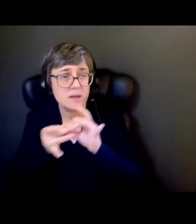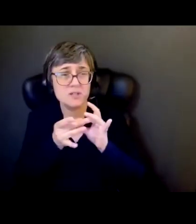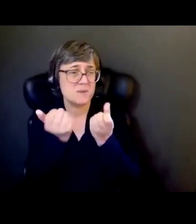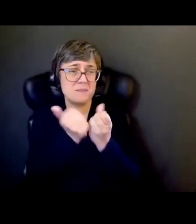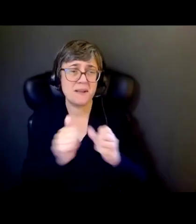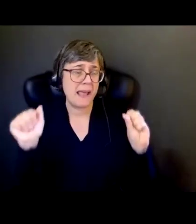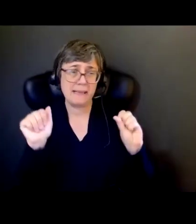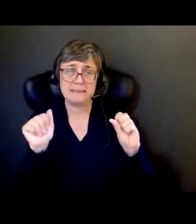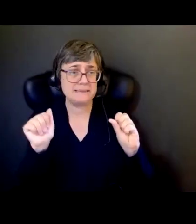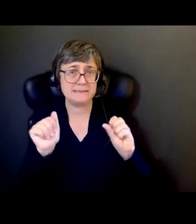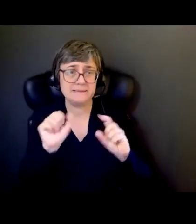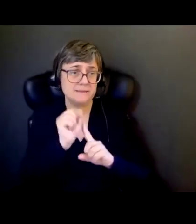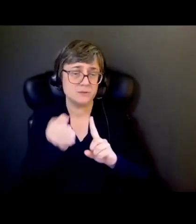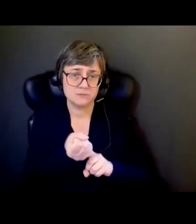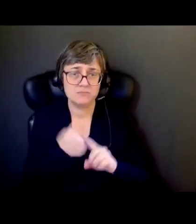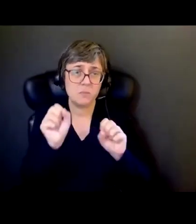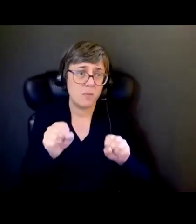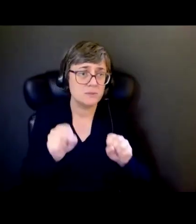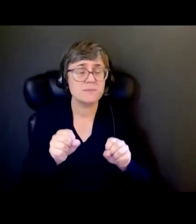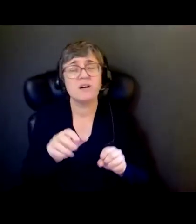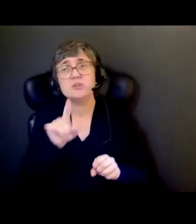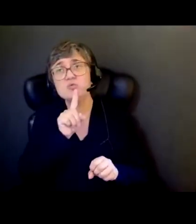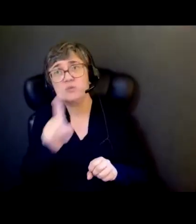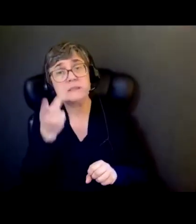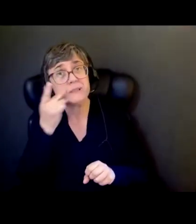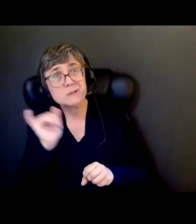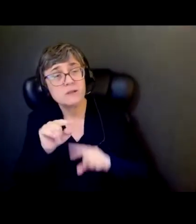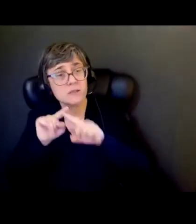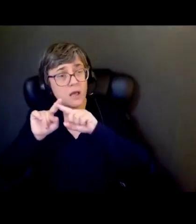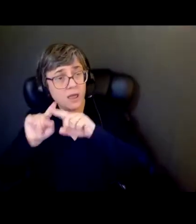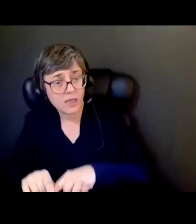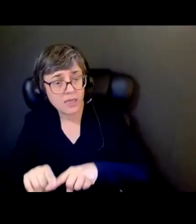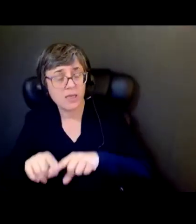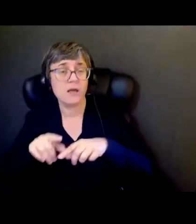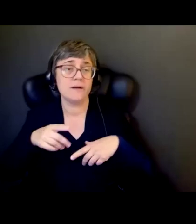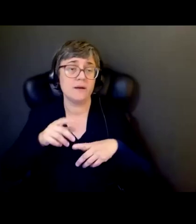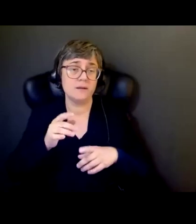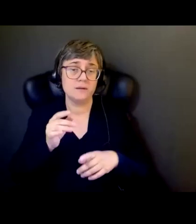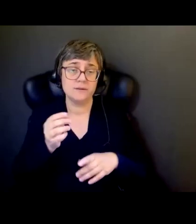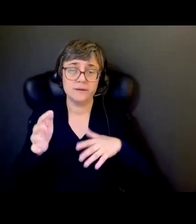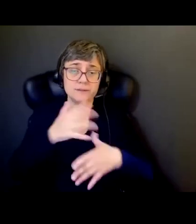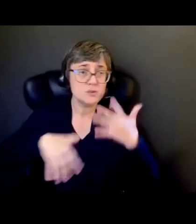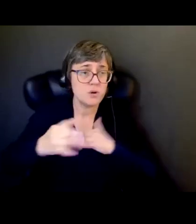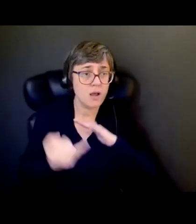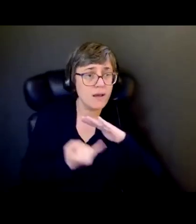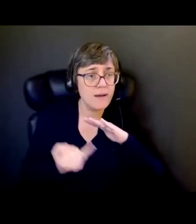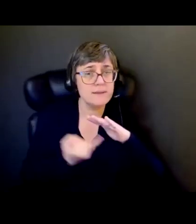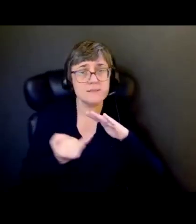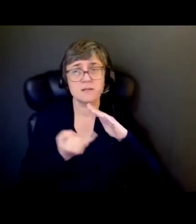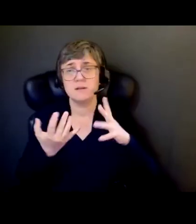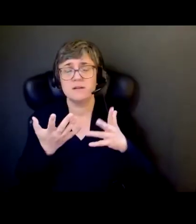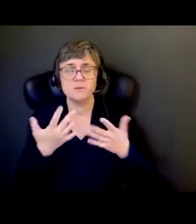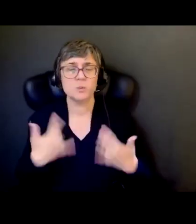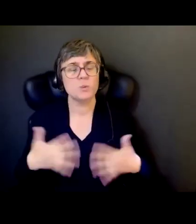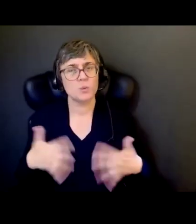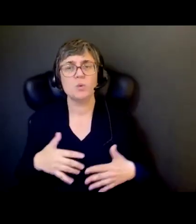like caregiving, disability, dependence, social isolation. So it does not always look the way we expect, and that makes it really